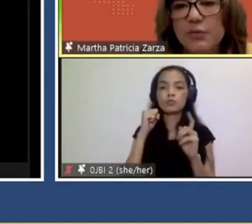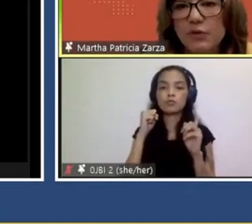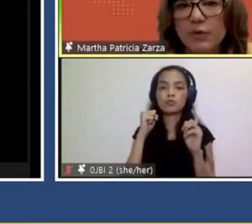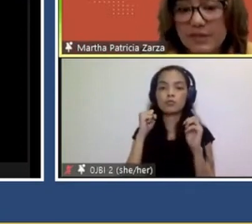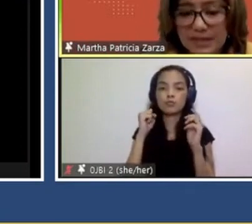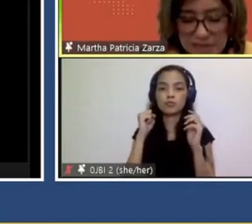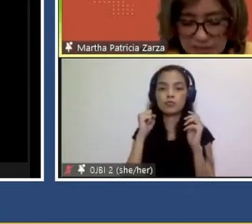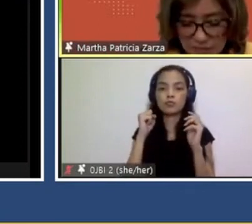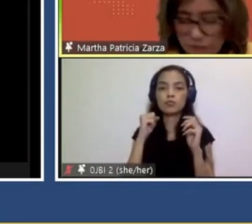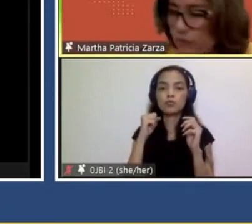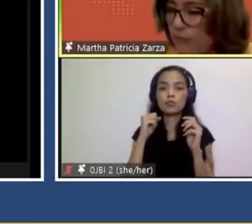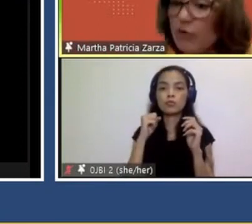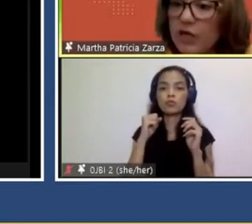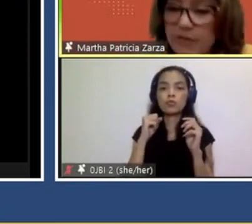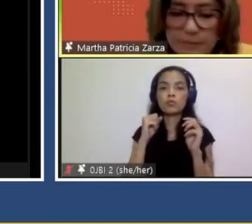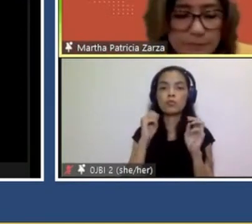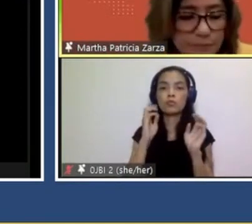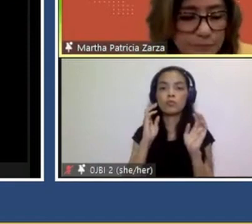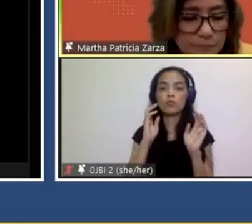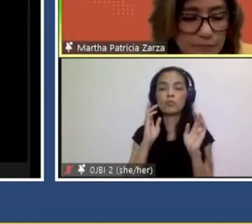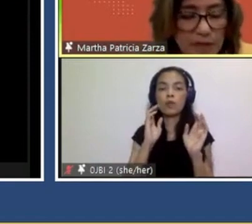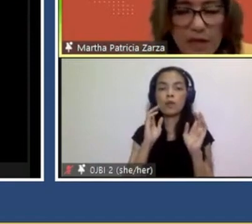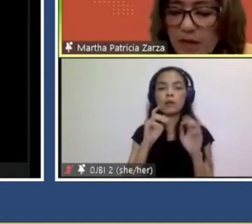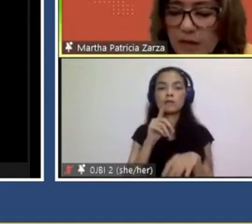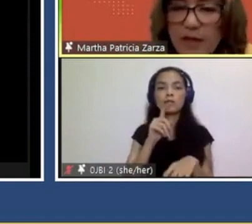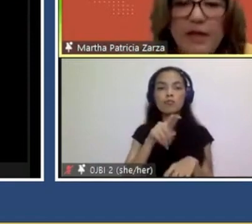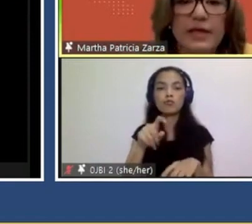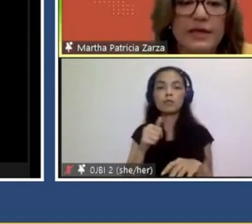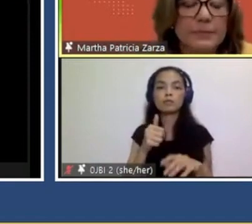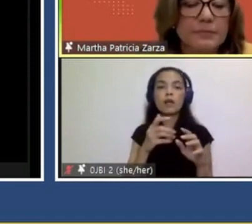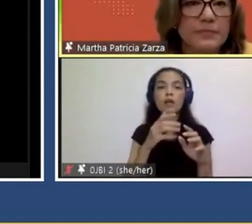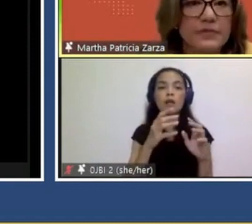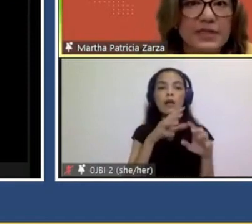community, with what they need for living.